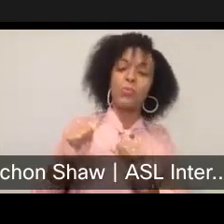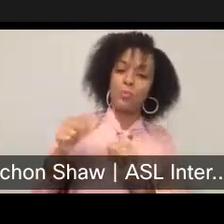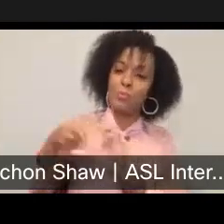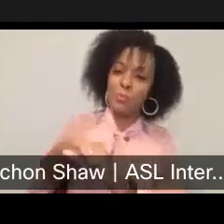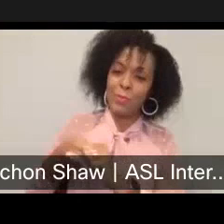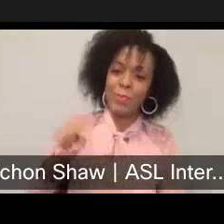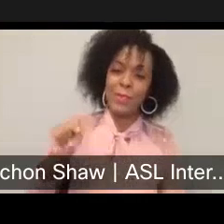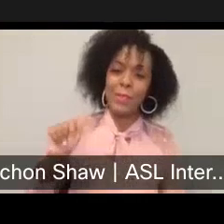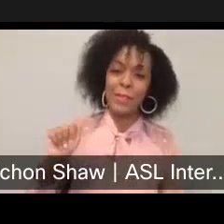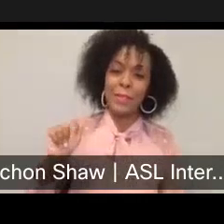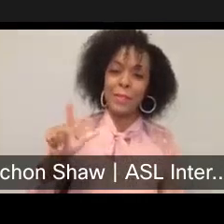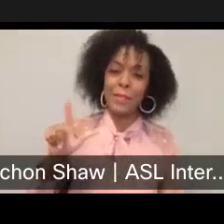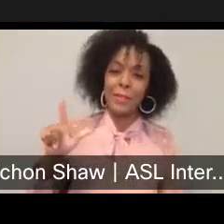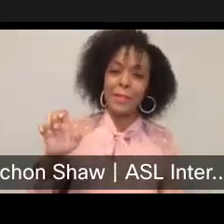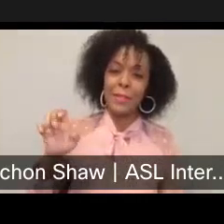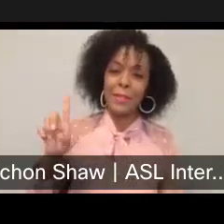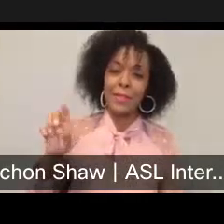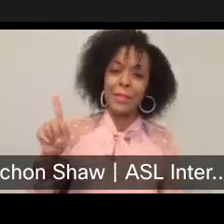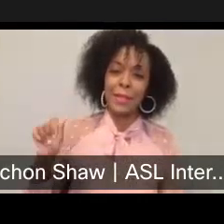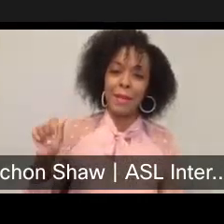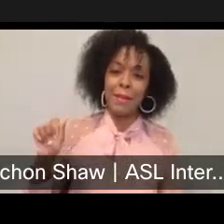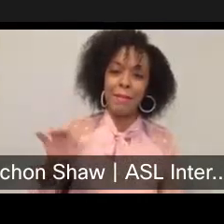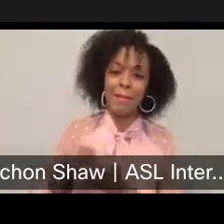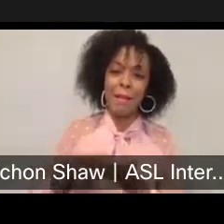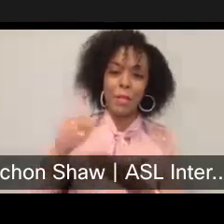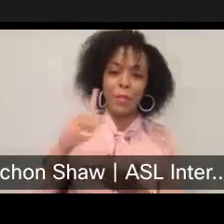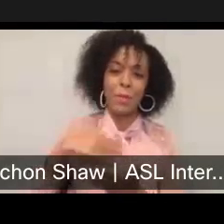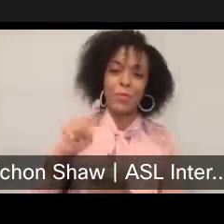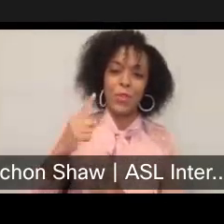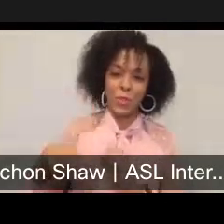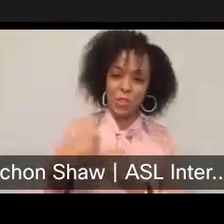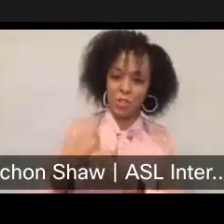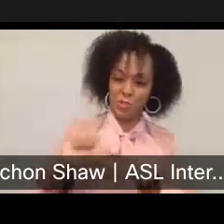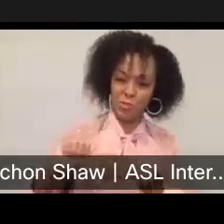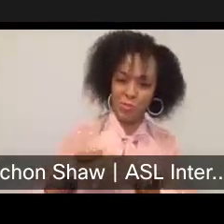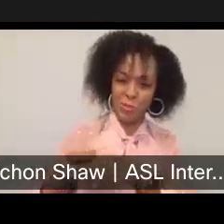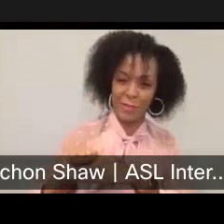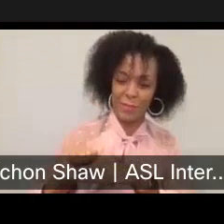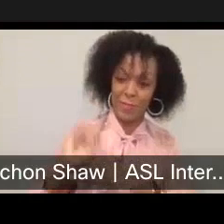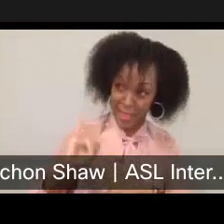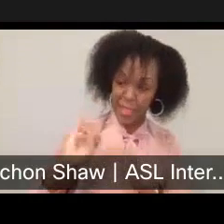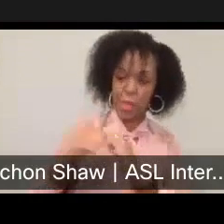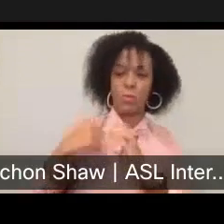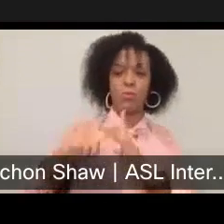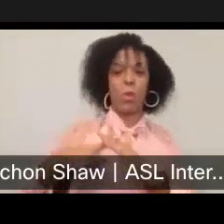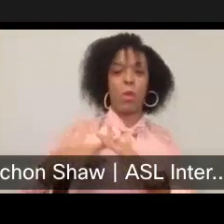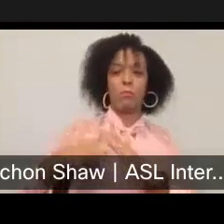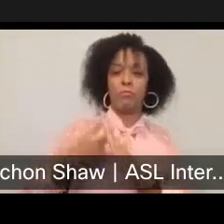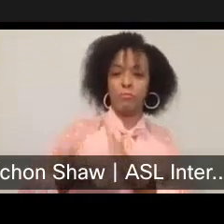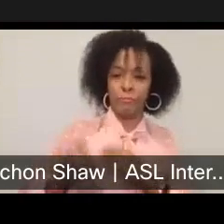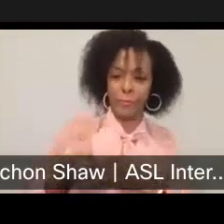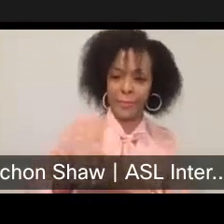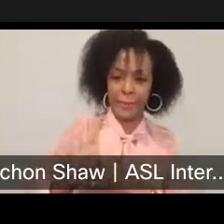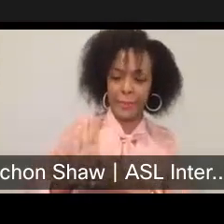training. So that's how I got into the business. And of course, through the years, everything has